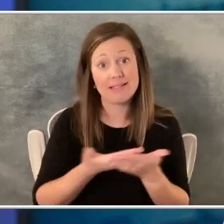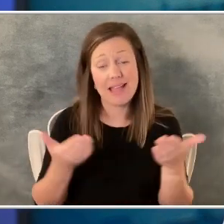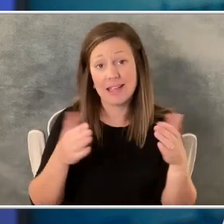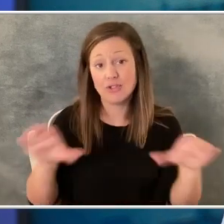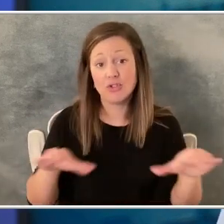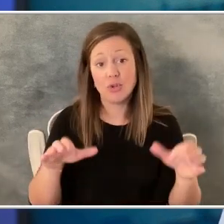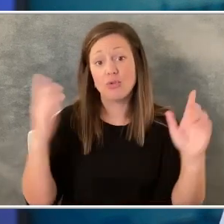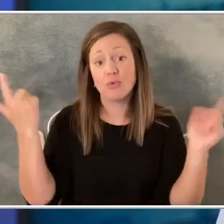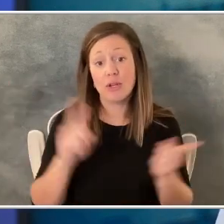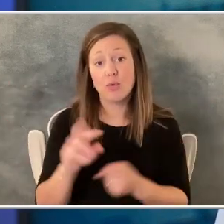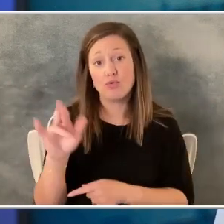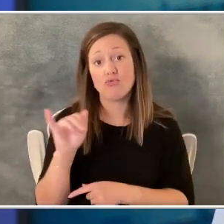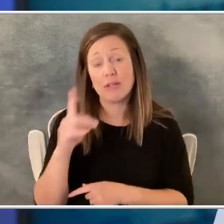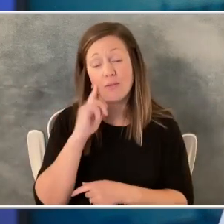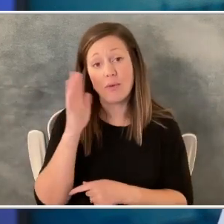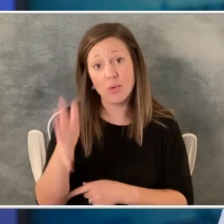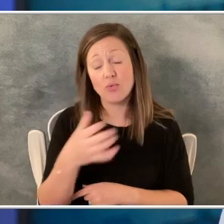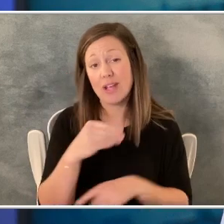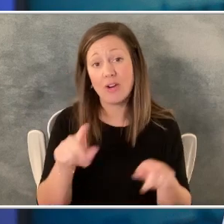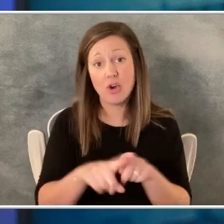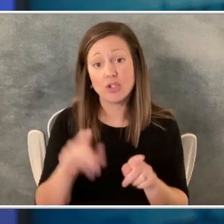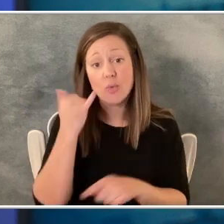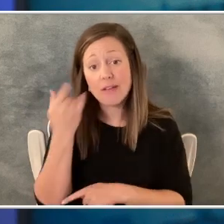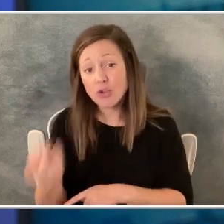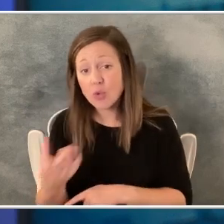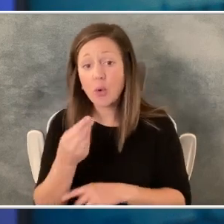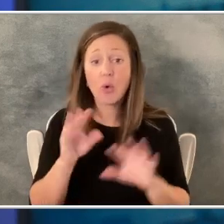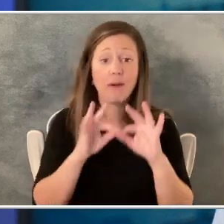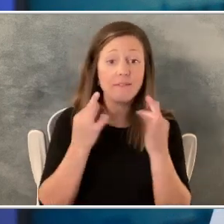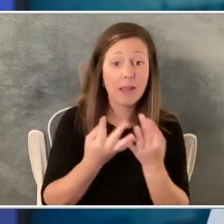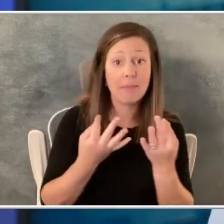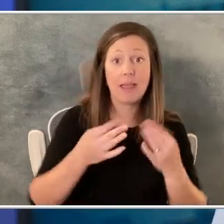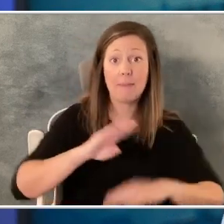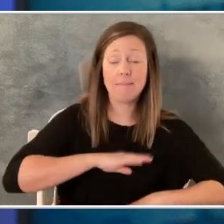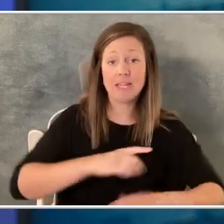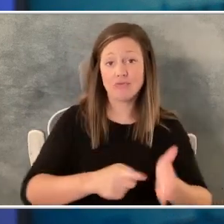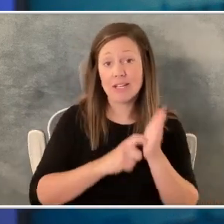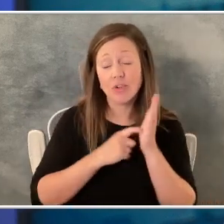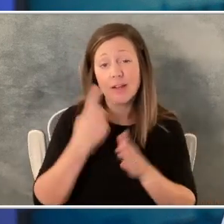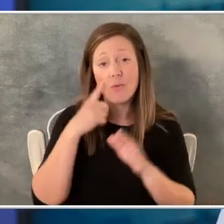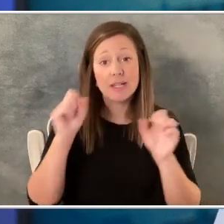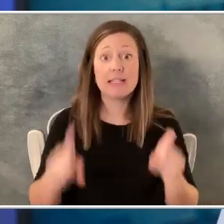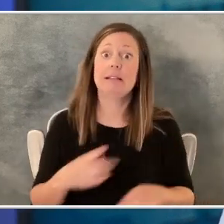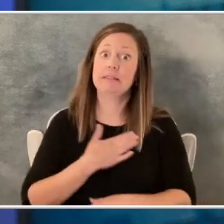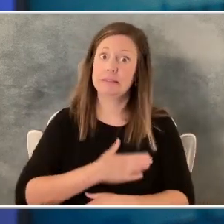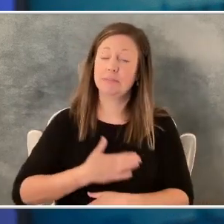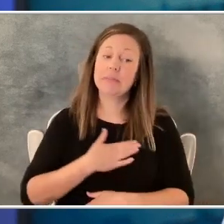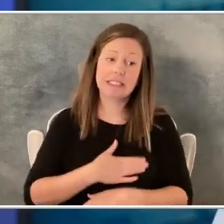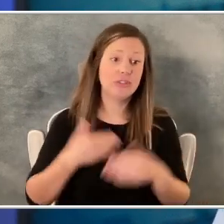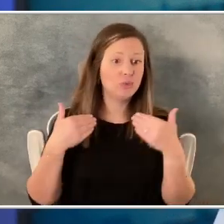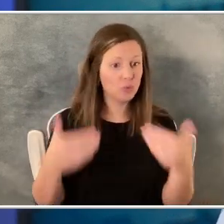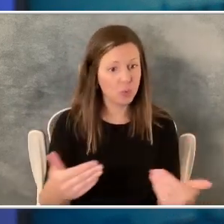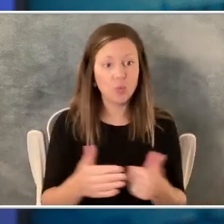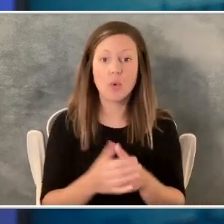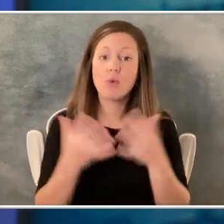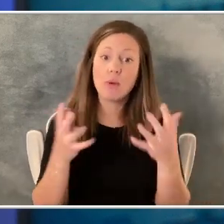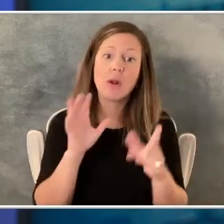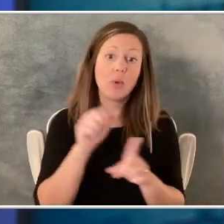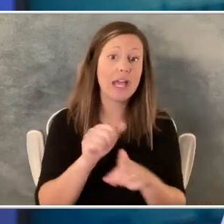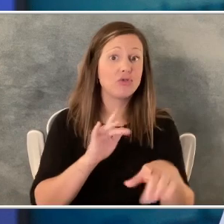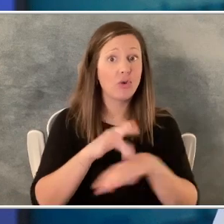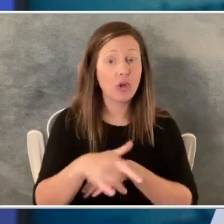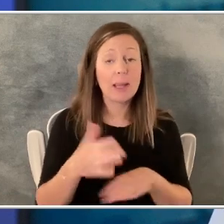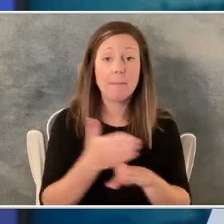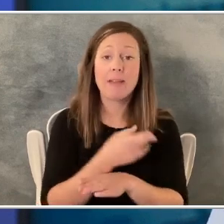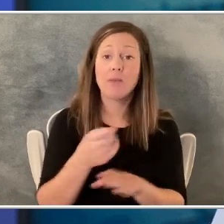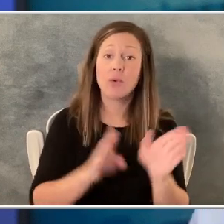And number two, if you or anyone you love meets the criteria to undergo screening, it's definitely worthwhile to do, because we want to catch these things early before you develop